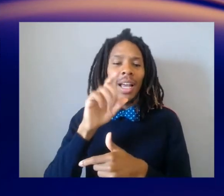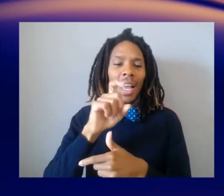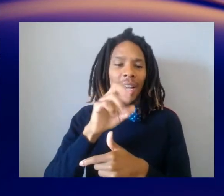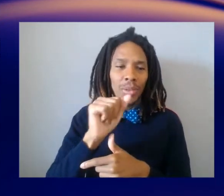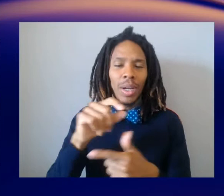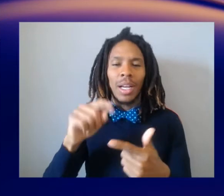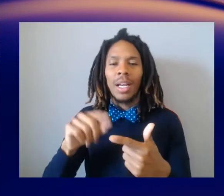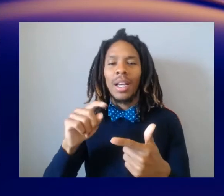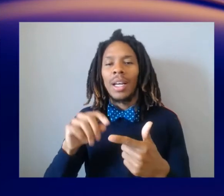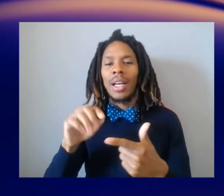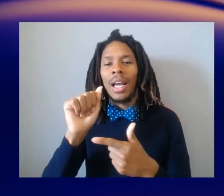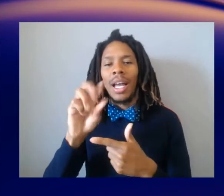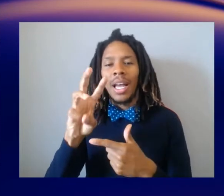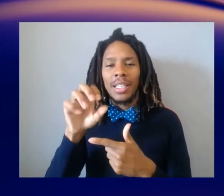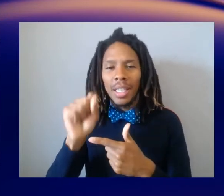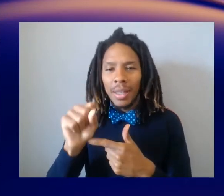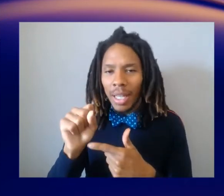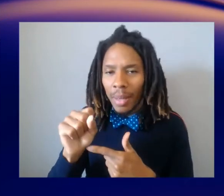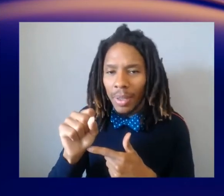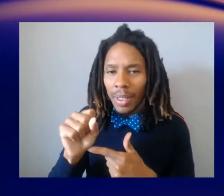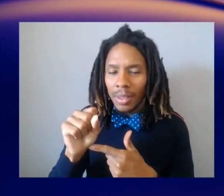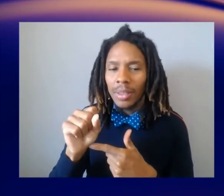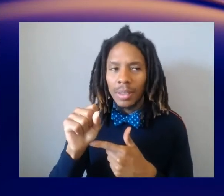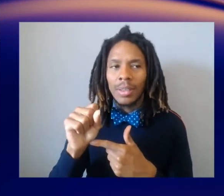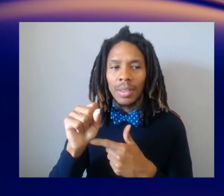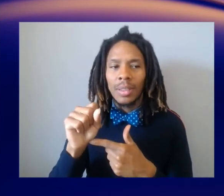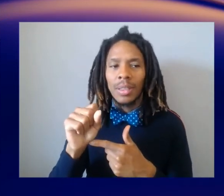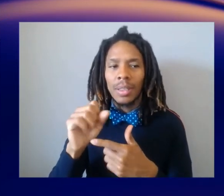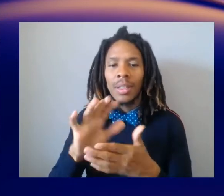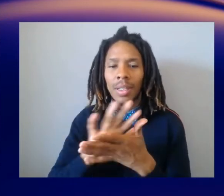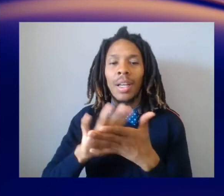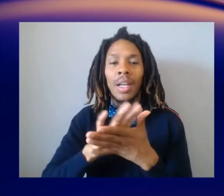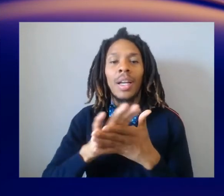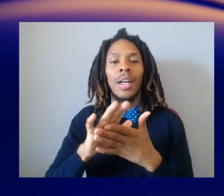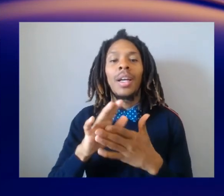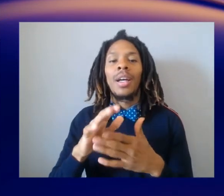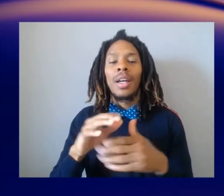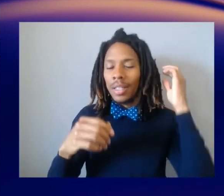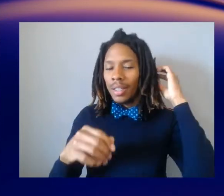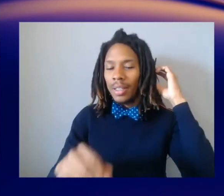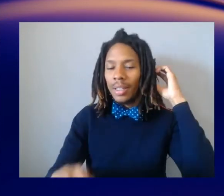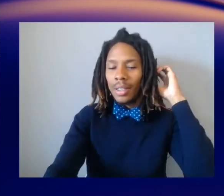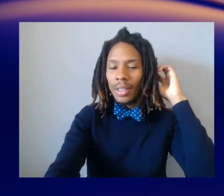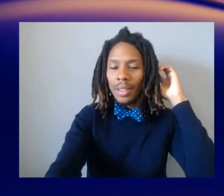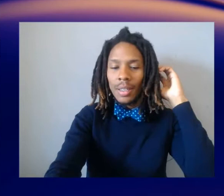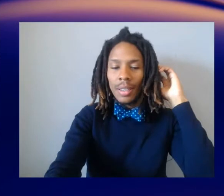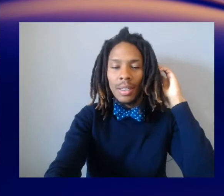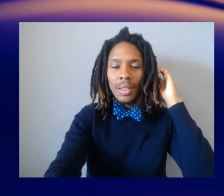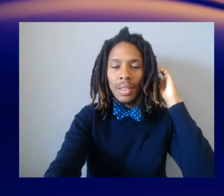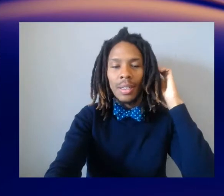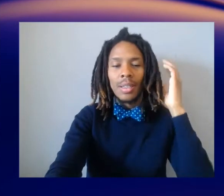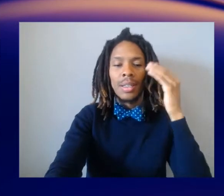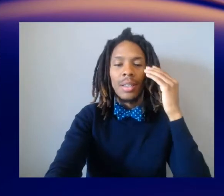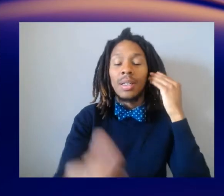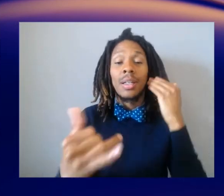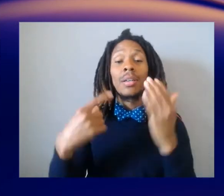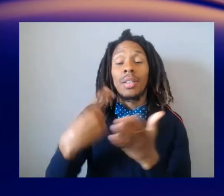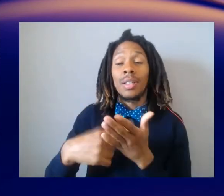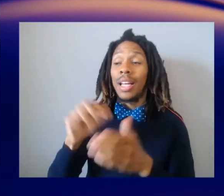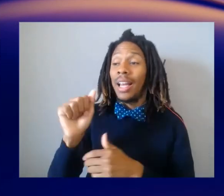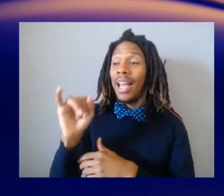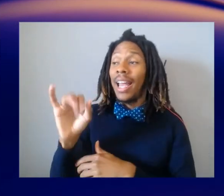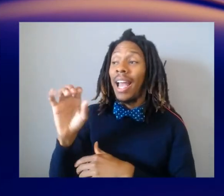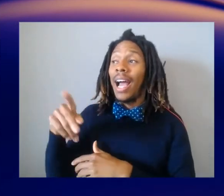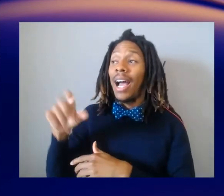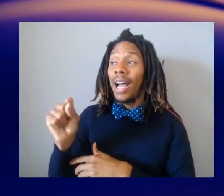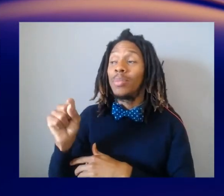the AWS distro for OpenTelemetry. Fantastic. So Bobby, I understand we're here, we're going to talk about AIOps. Yes, that's right. But before we get into that, can you